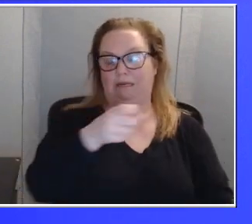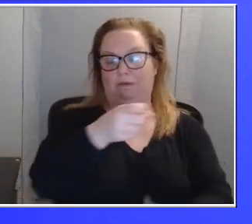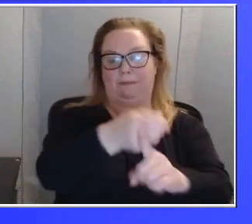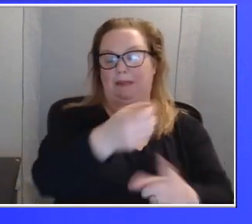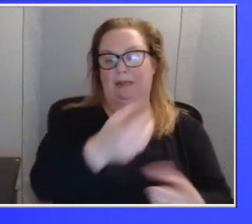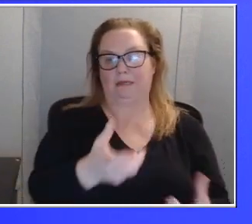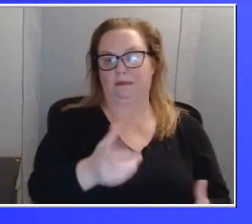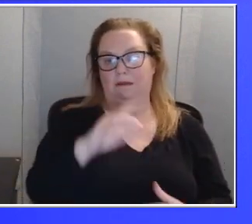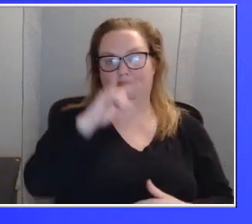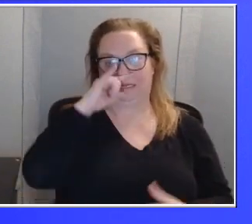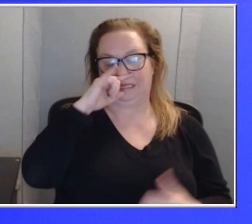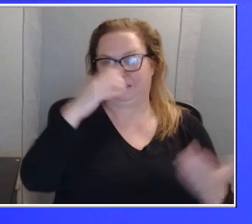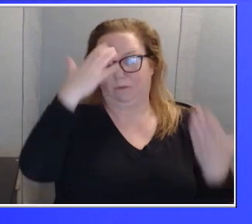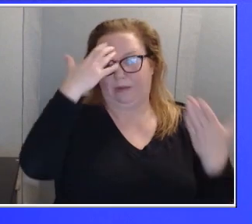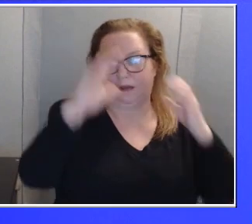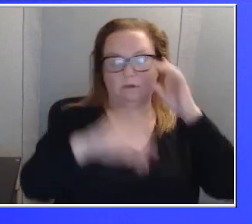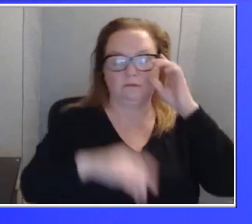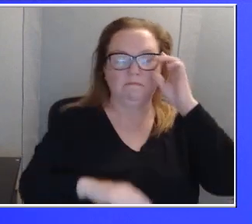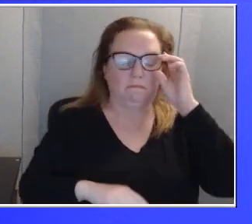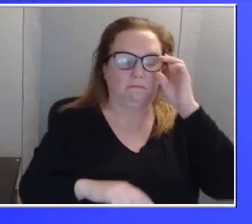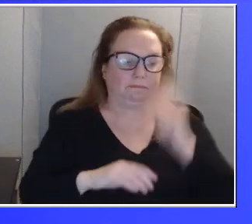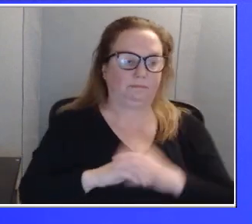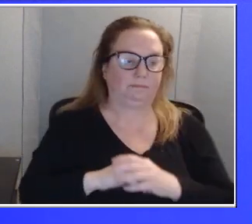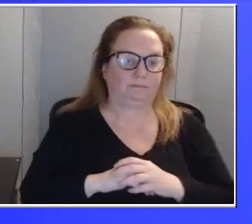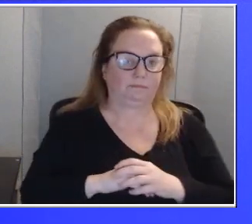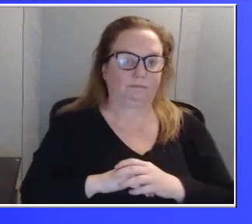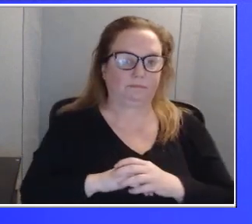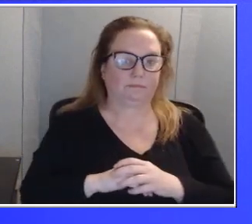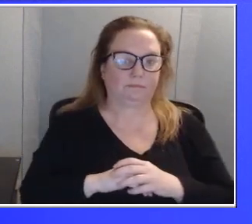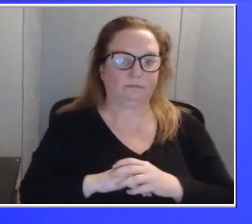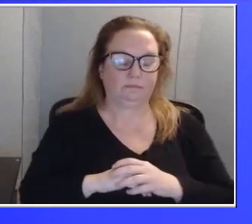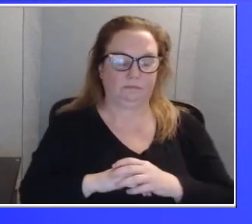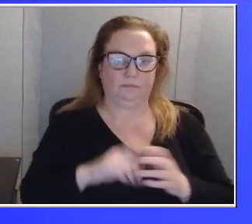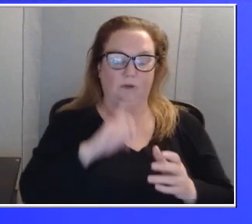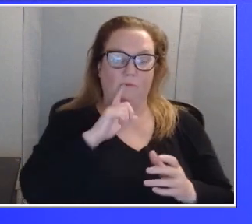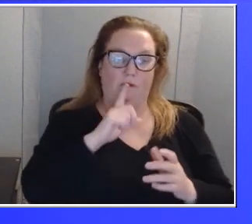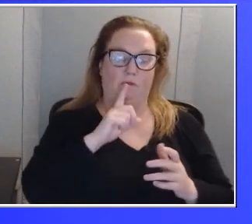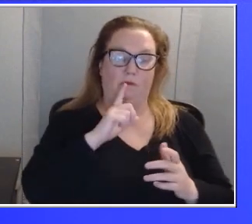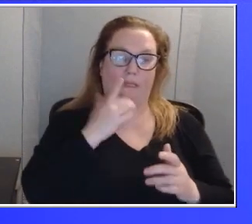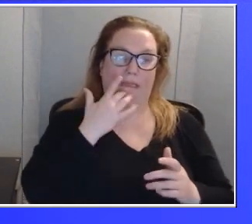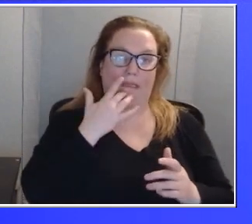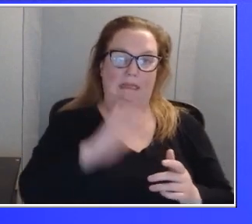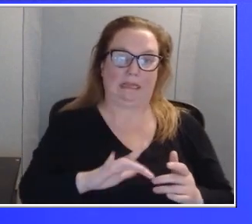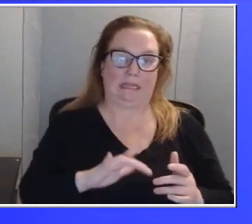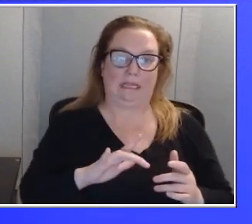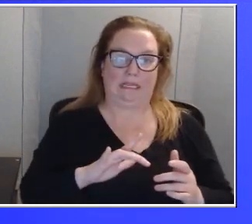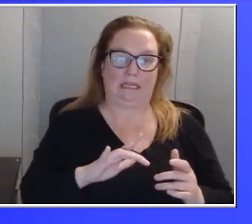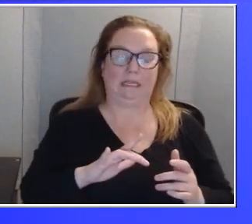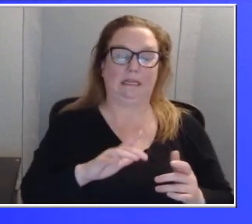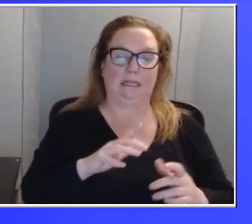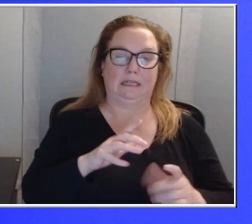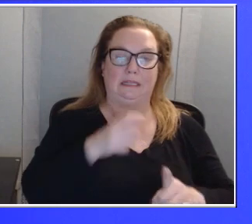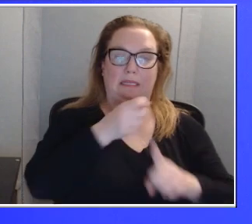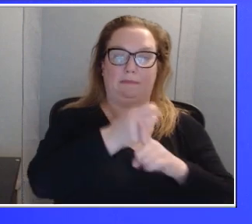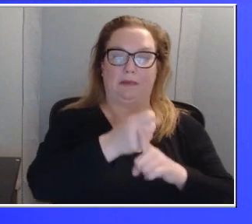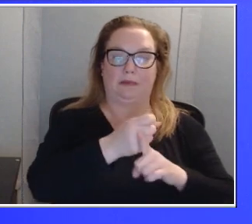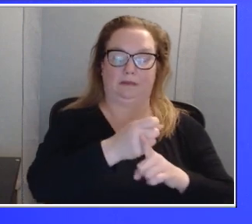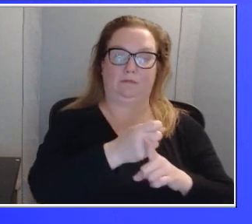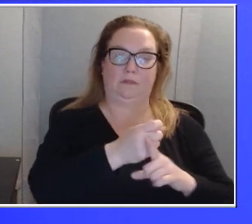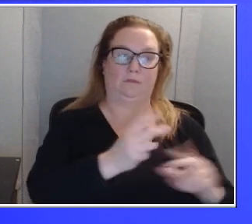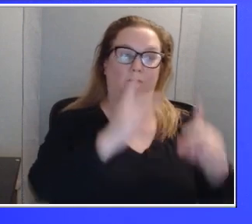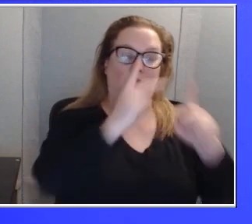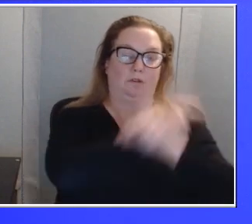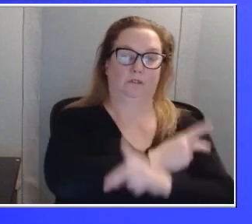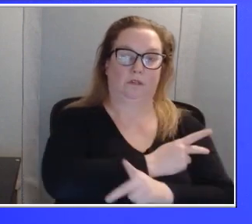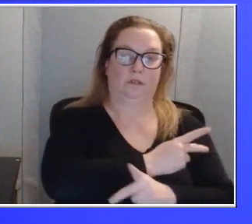kids, especially. And I think, you know, we were remarkably lucky that the impact was not greater.